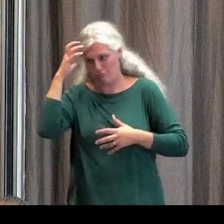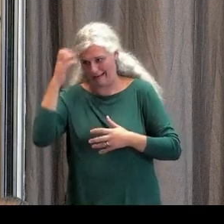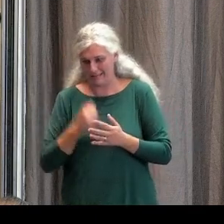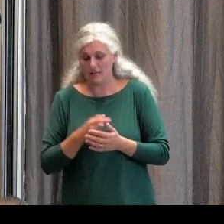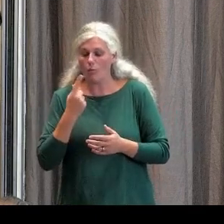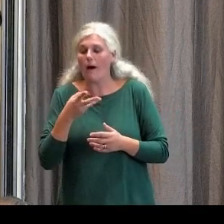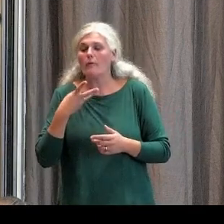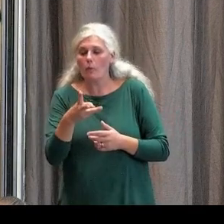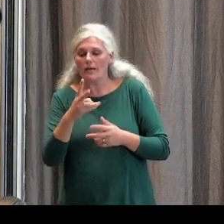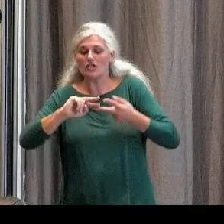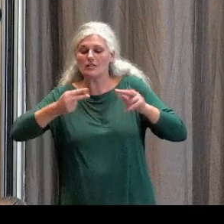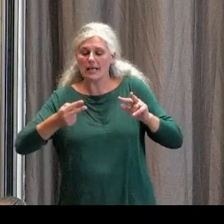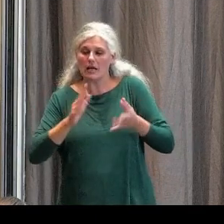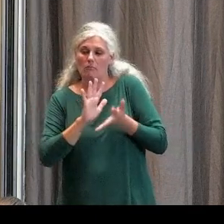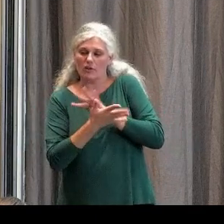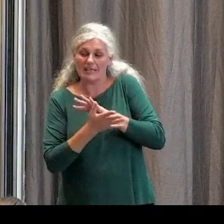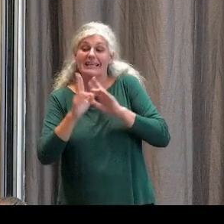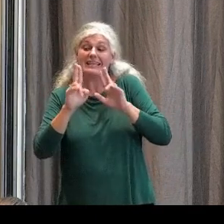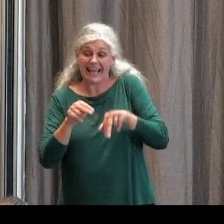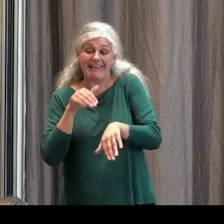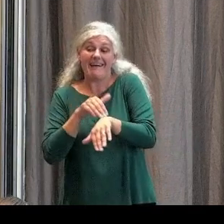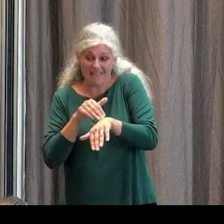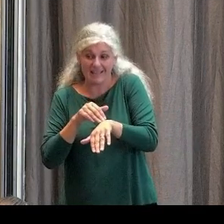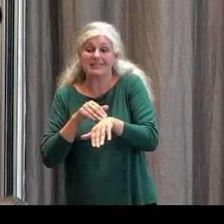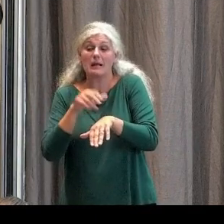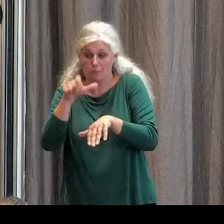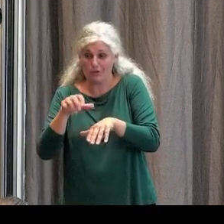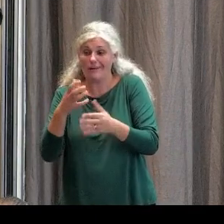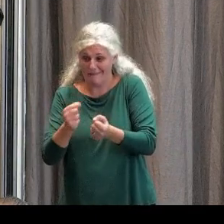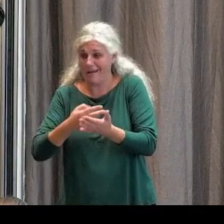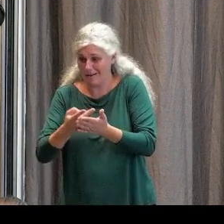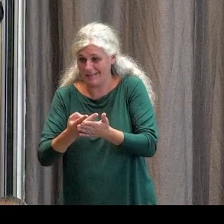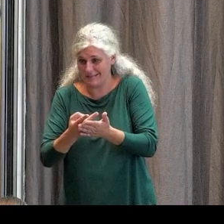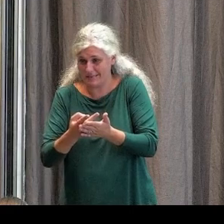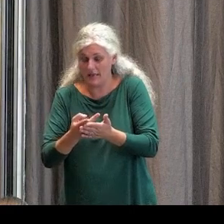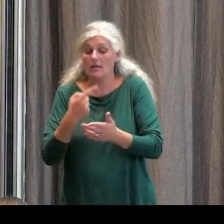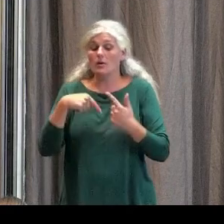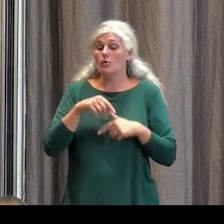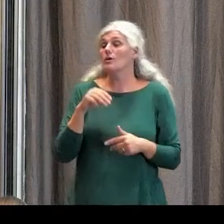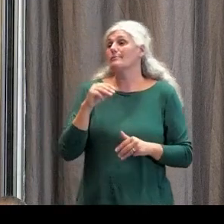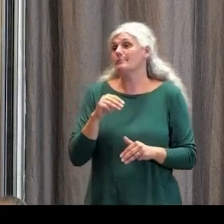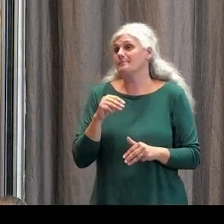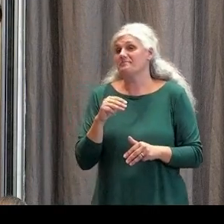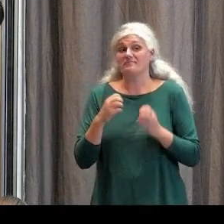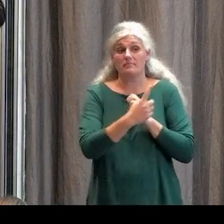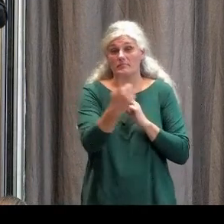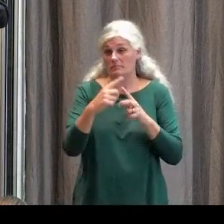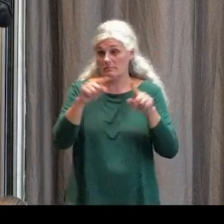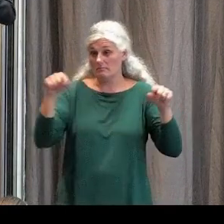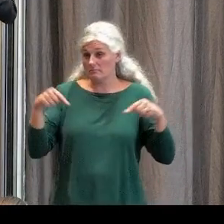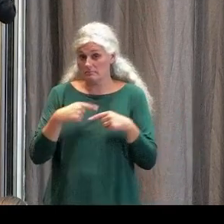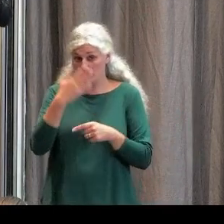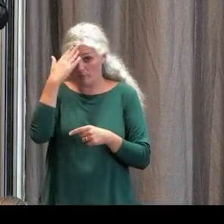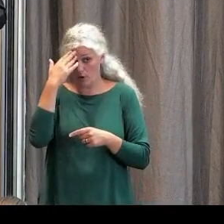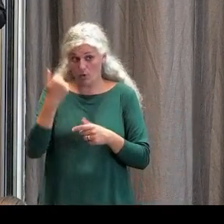that a genetic mutation can cause an epilepsy. Now, everyone in the room is probably familiar